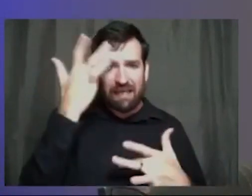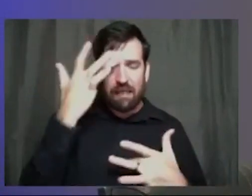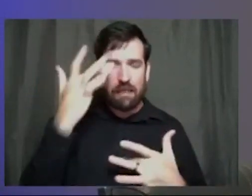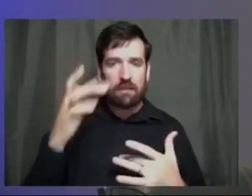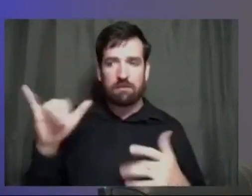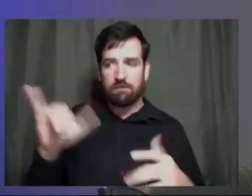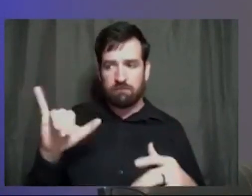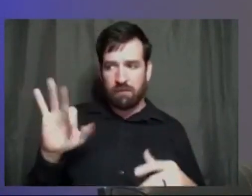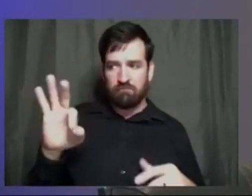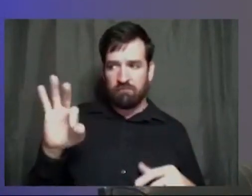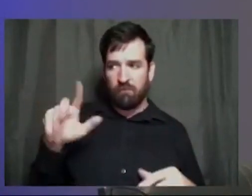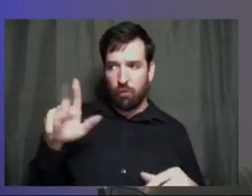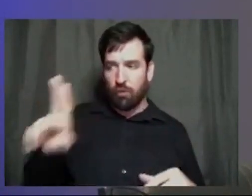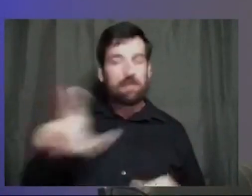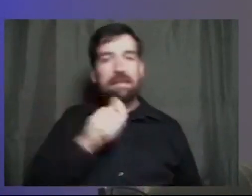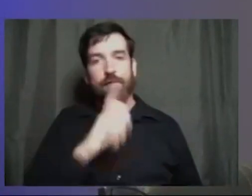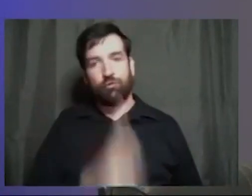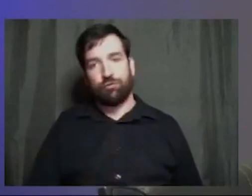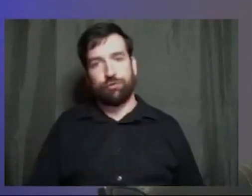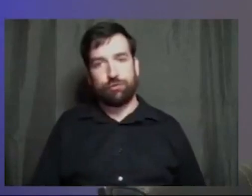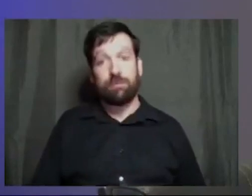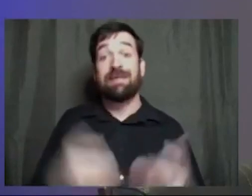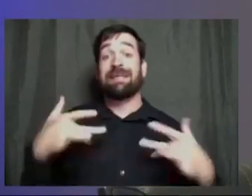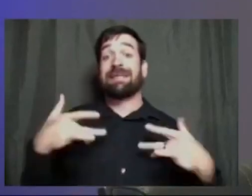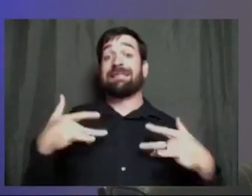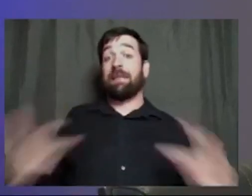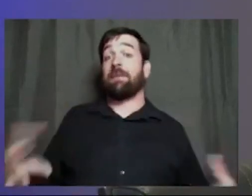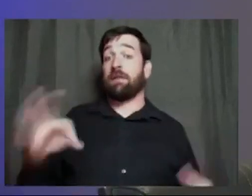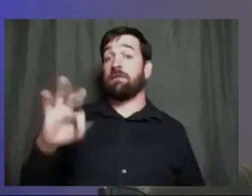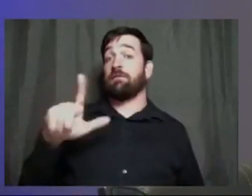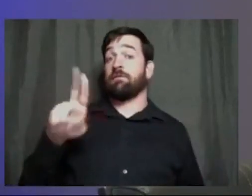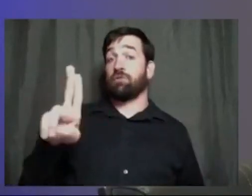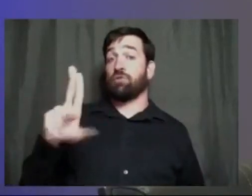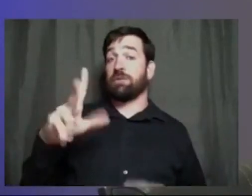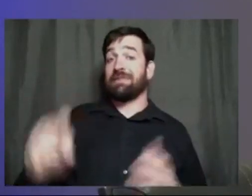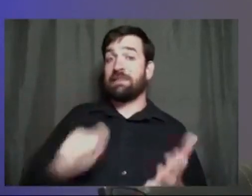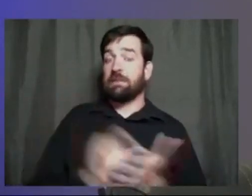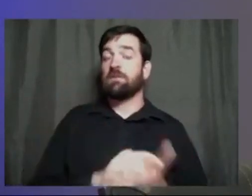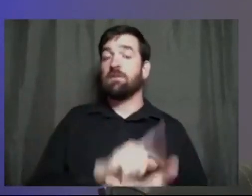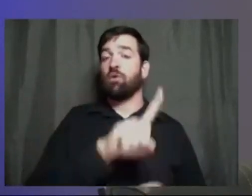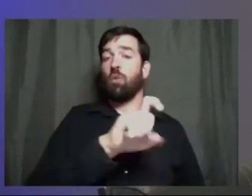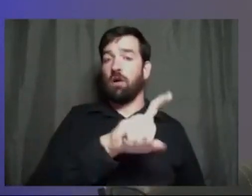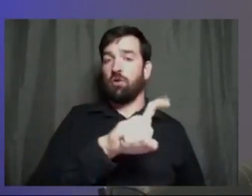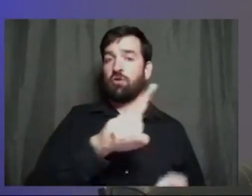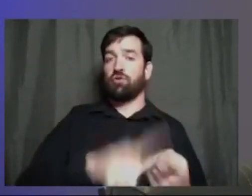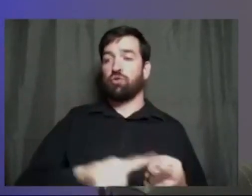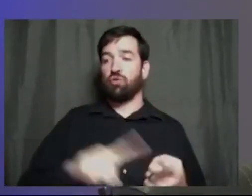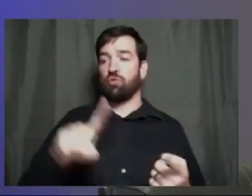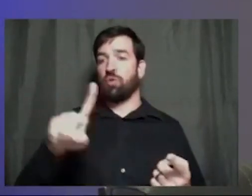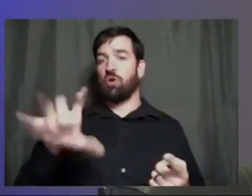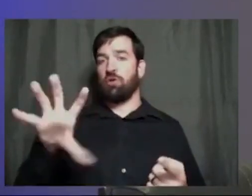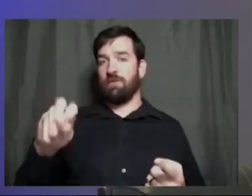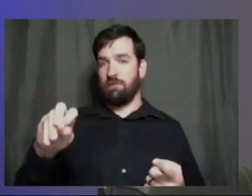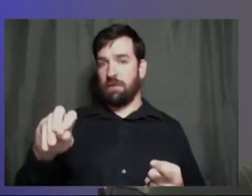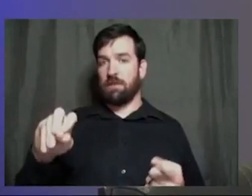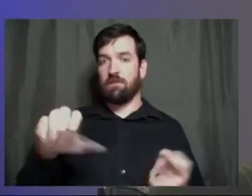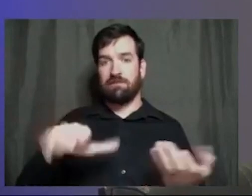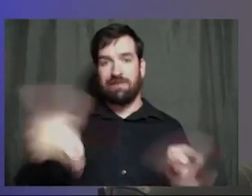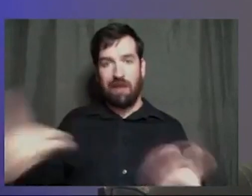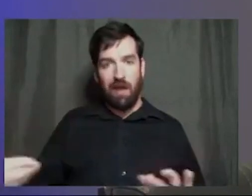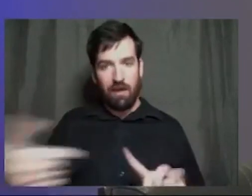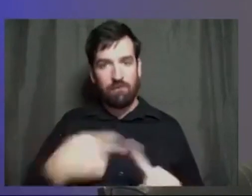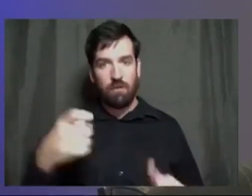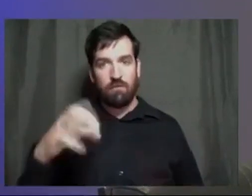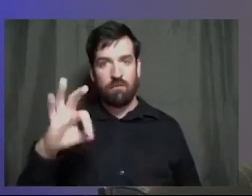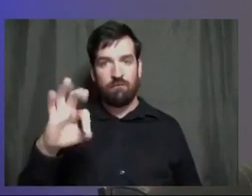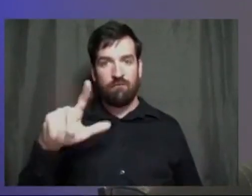Right? So when in a typical influenza season, we have between 100 and 150 kids pass away in our country from influenza.